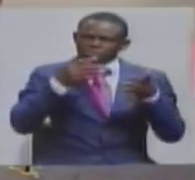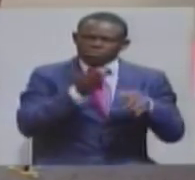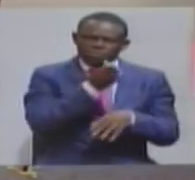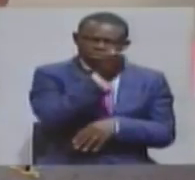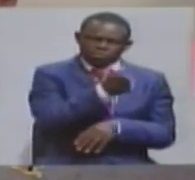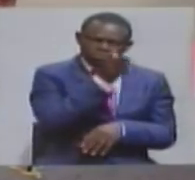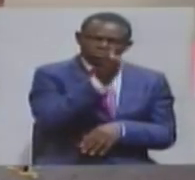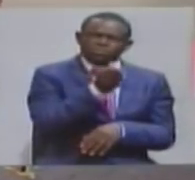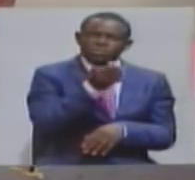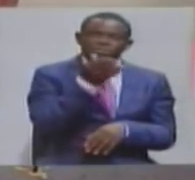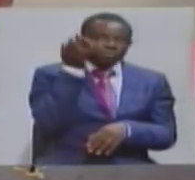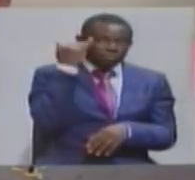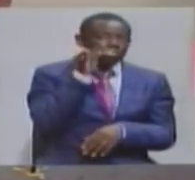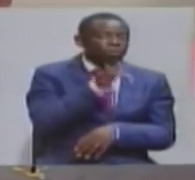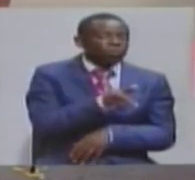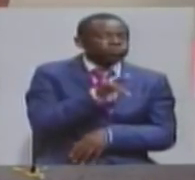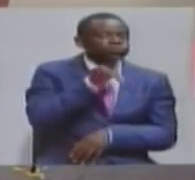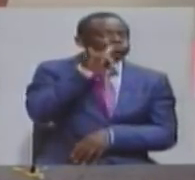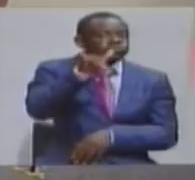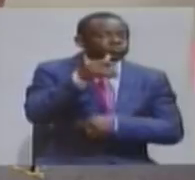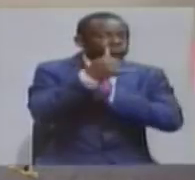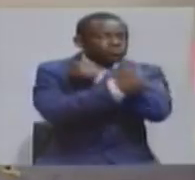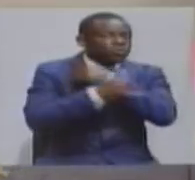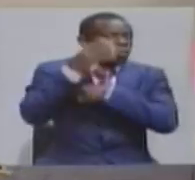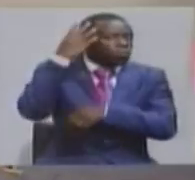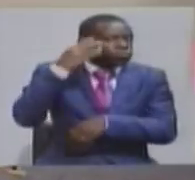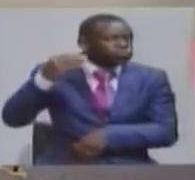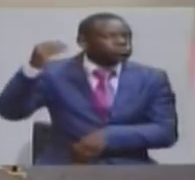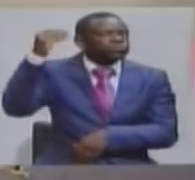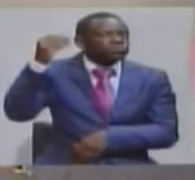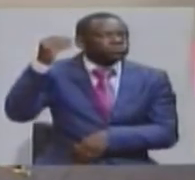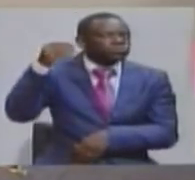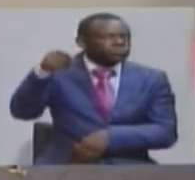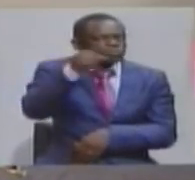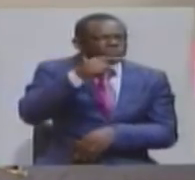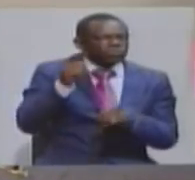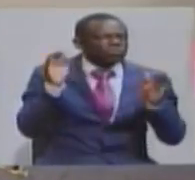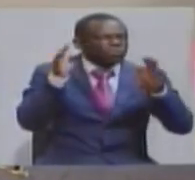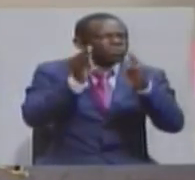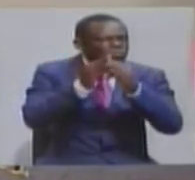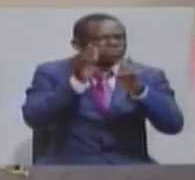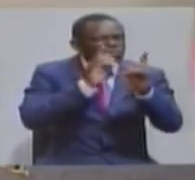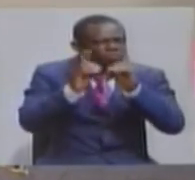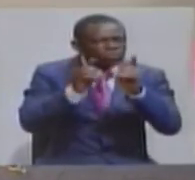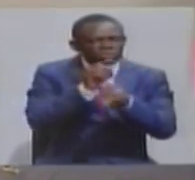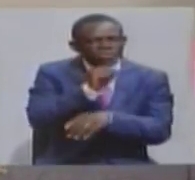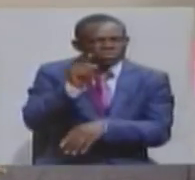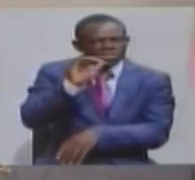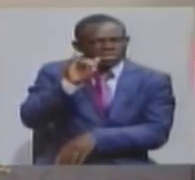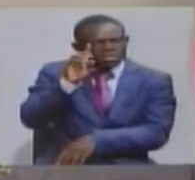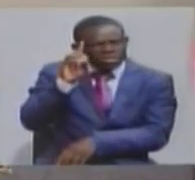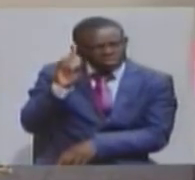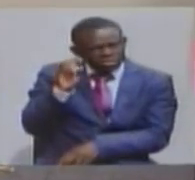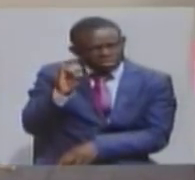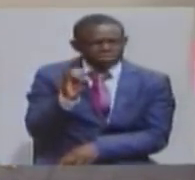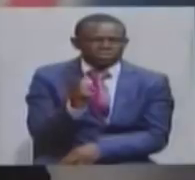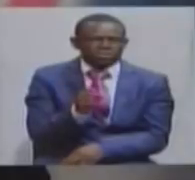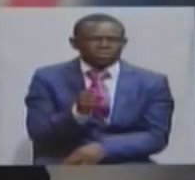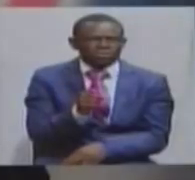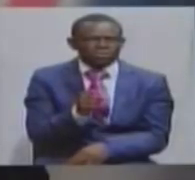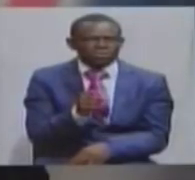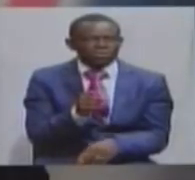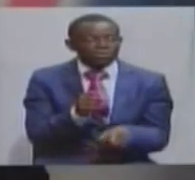creation of Zambia Center for Inter-Party Dialogue. UPND were in the forefront of creating that platform. And when they say they don't trust, they know